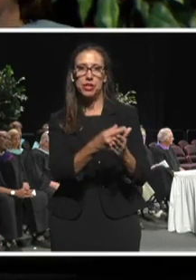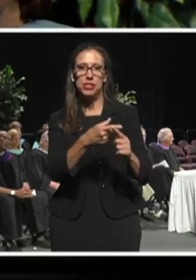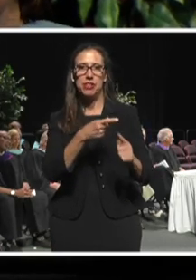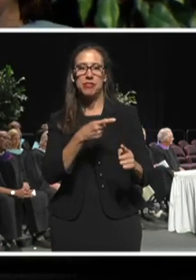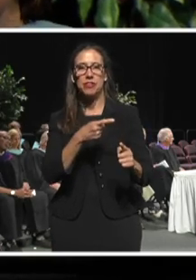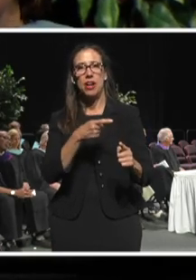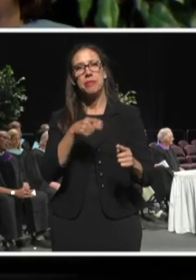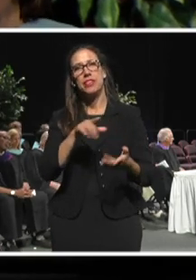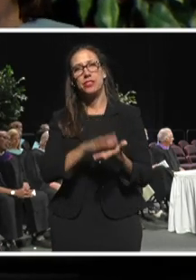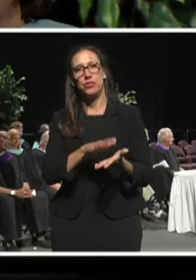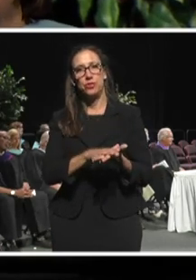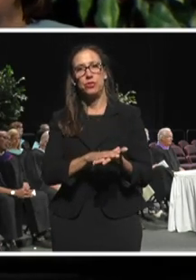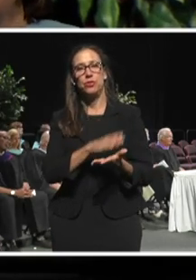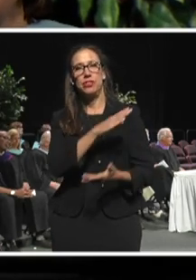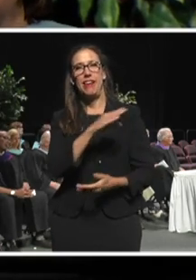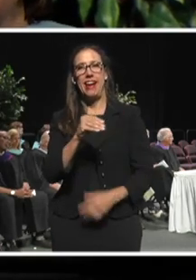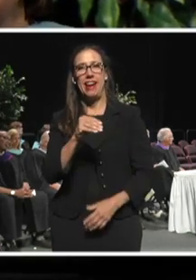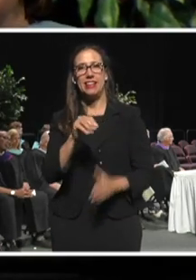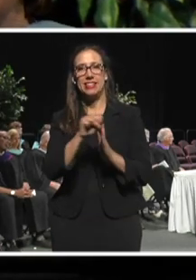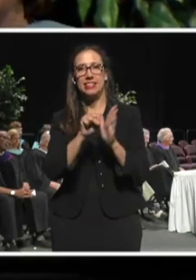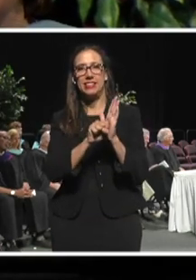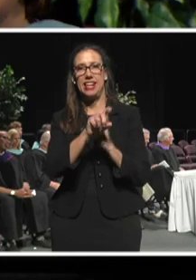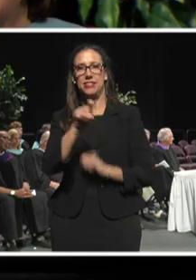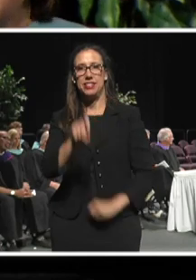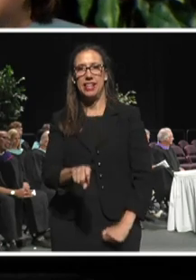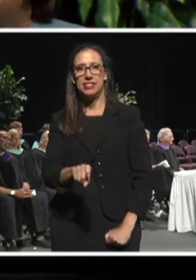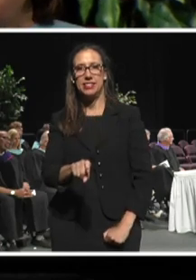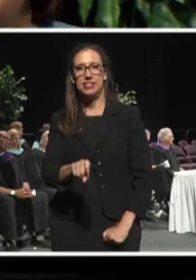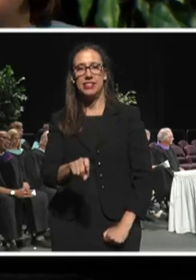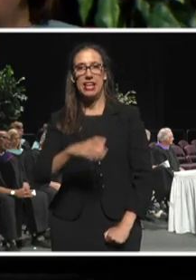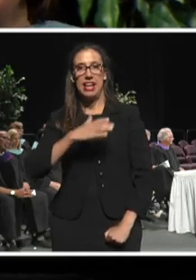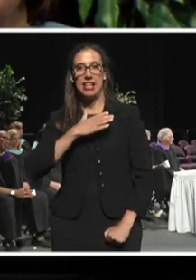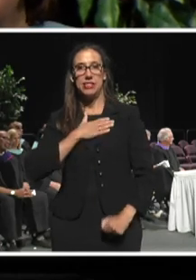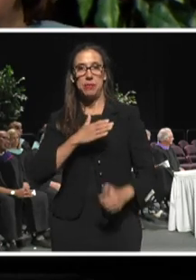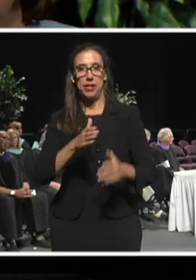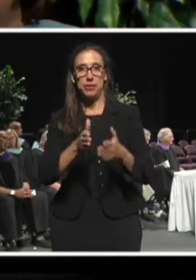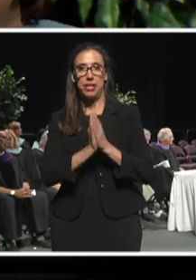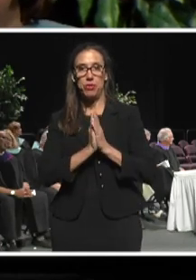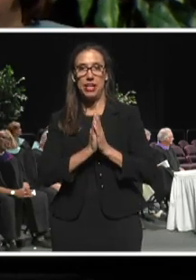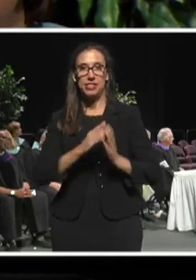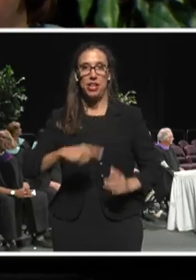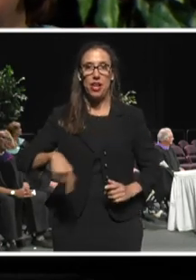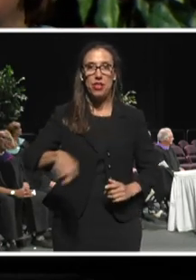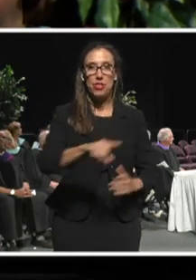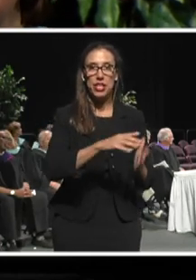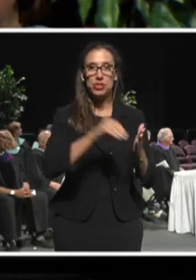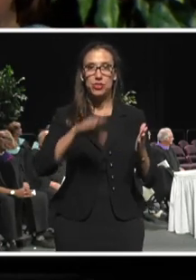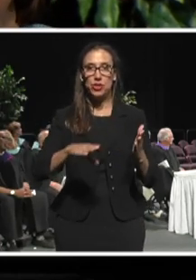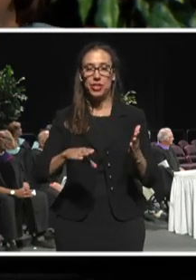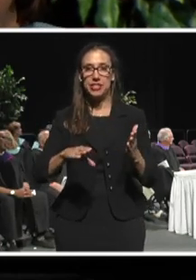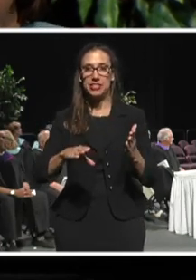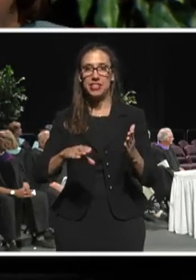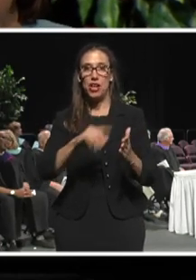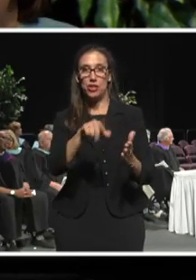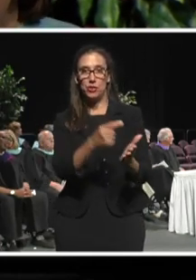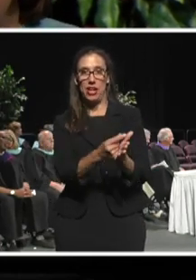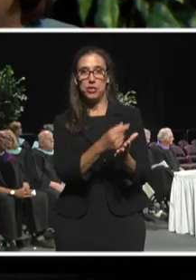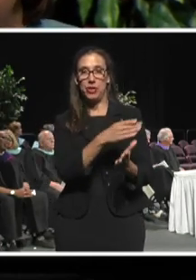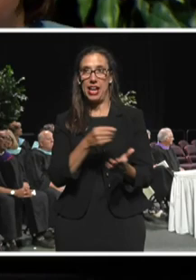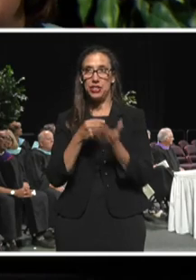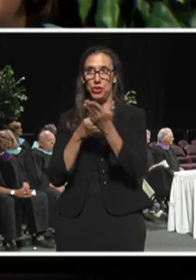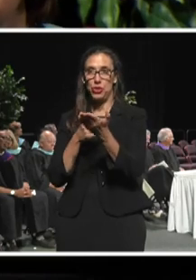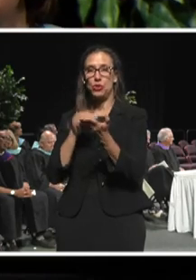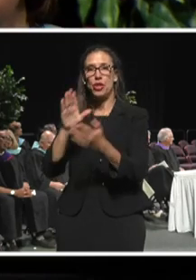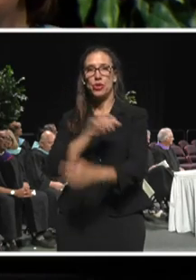this institution and the state of Texas. It is my request that these students be graduated and that you, in